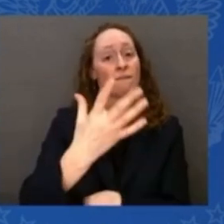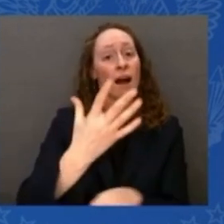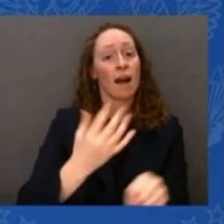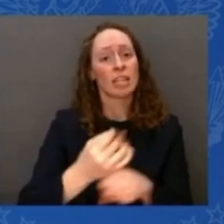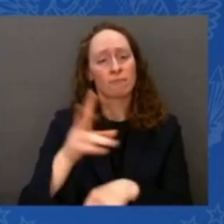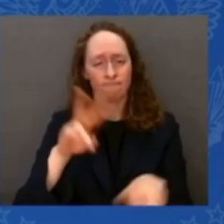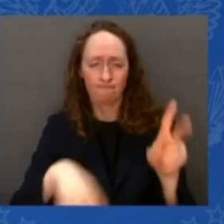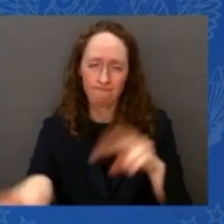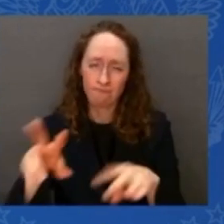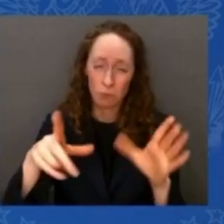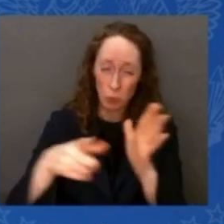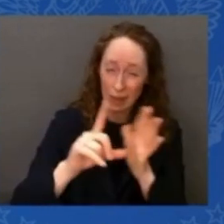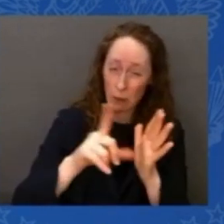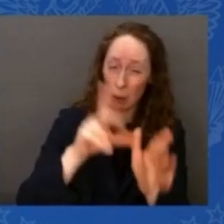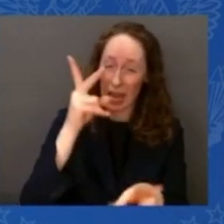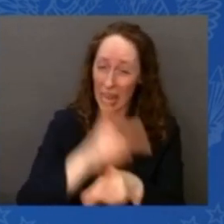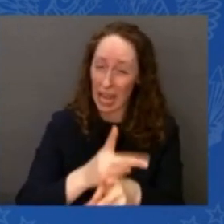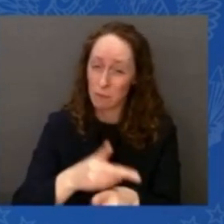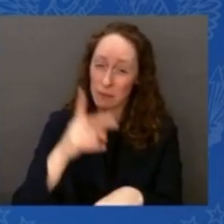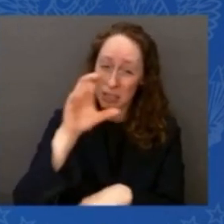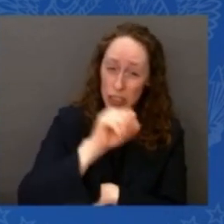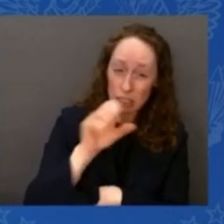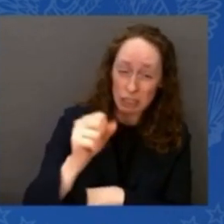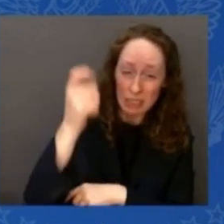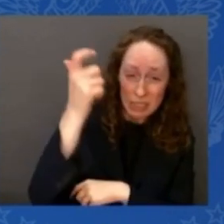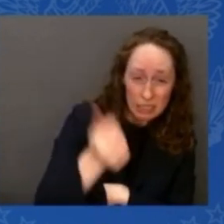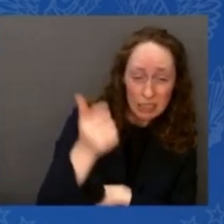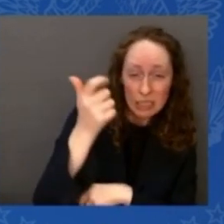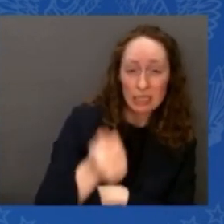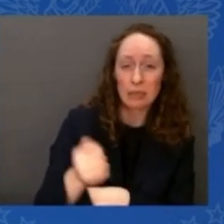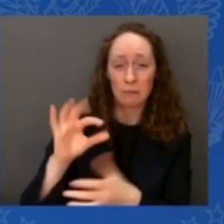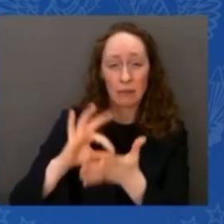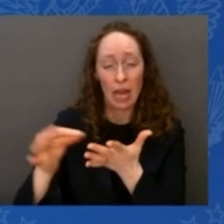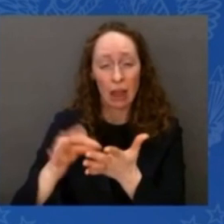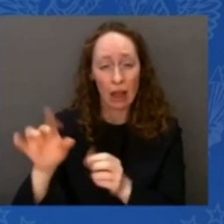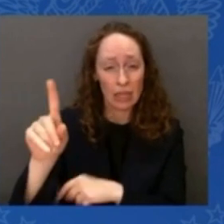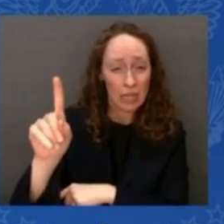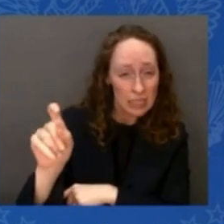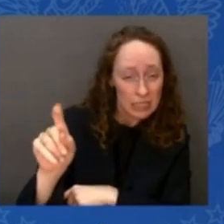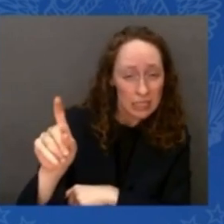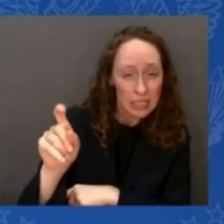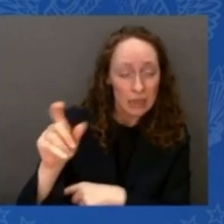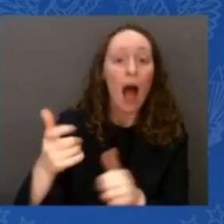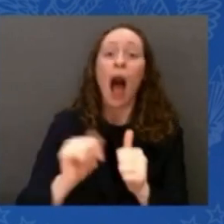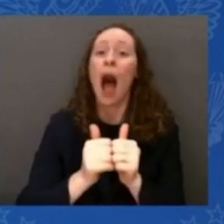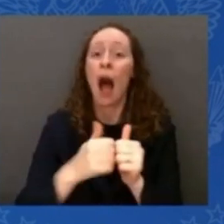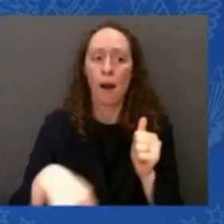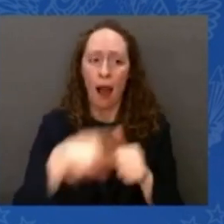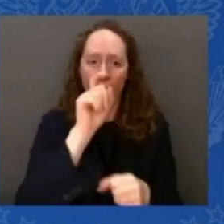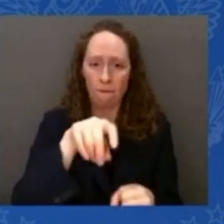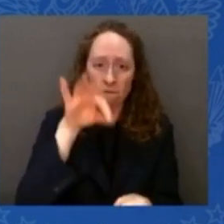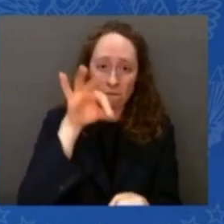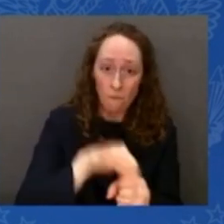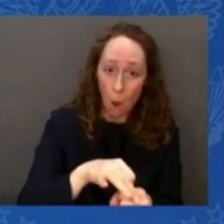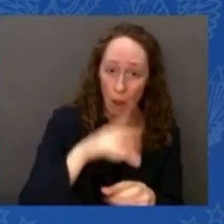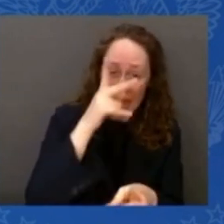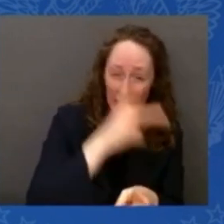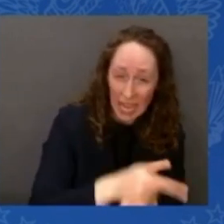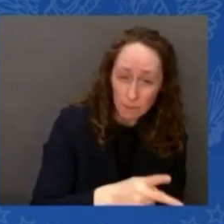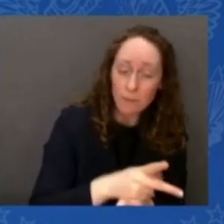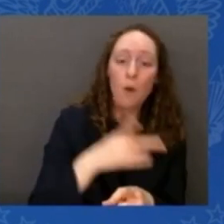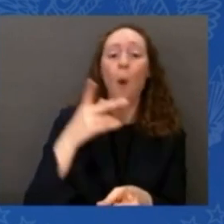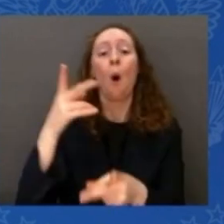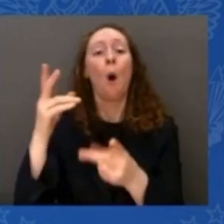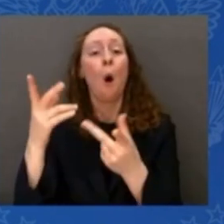5 years it comes up, if you don't vote for it back in existence again, with the same, exactly like it was, it goes away. Or you